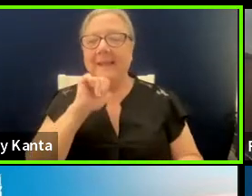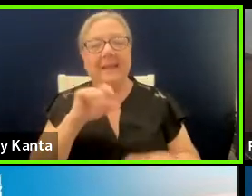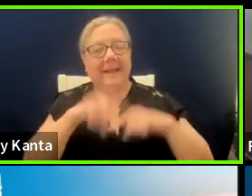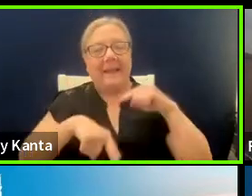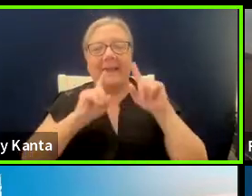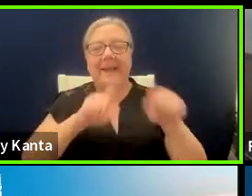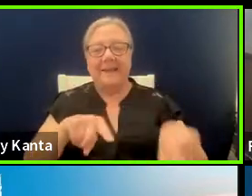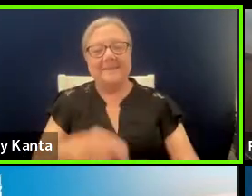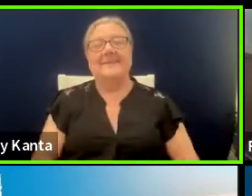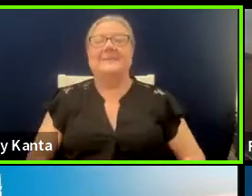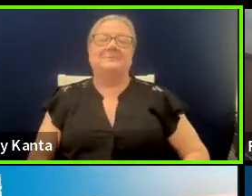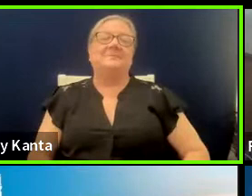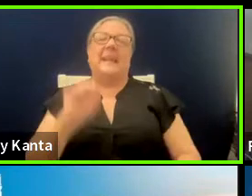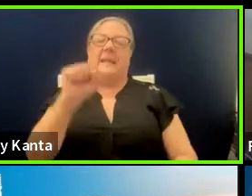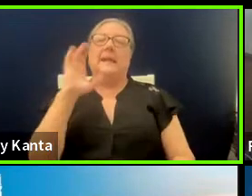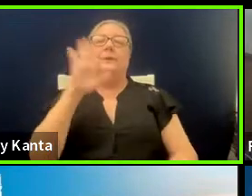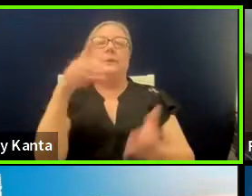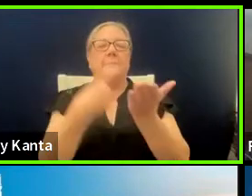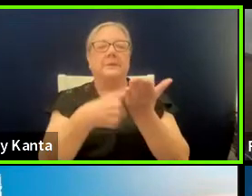Yeah.